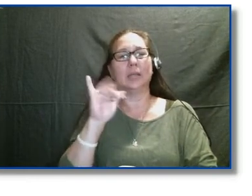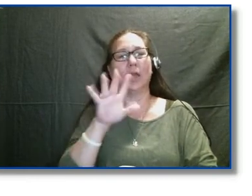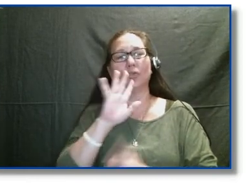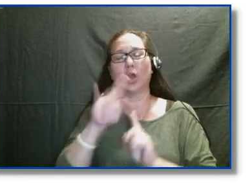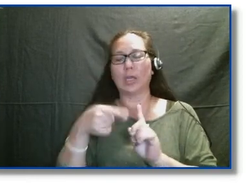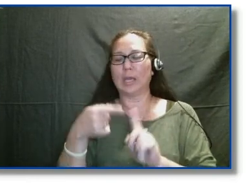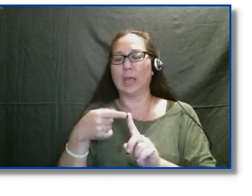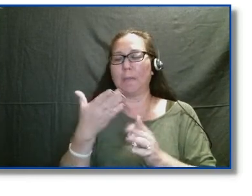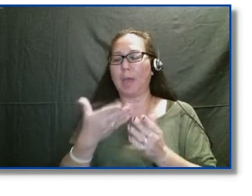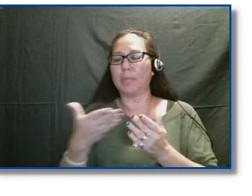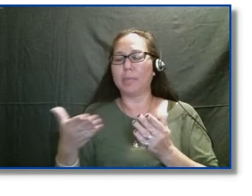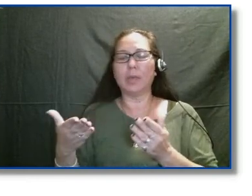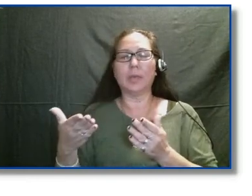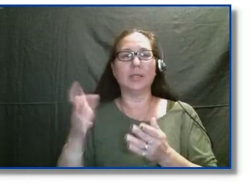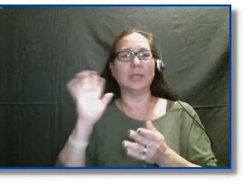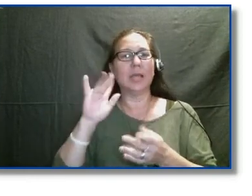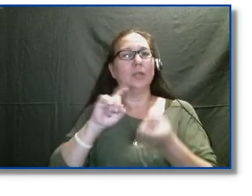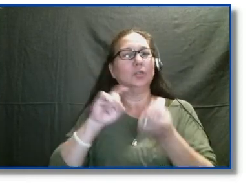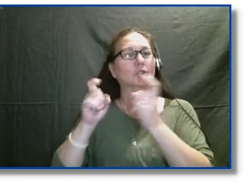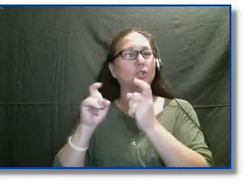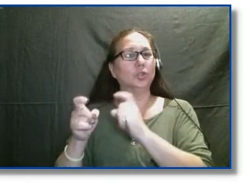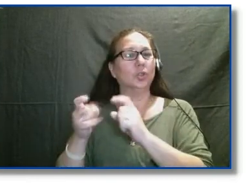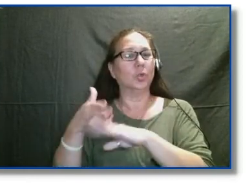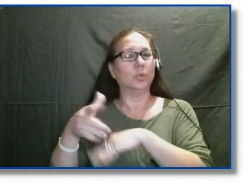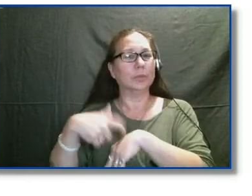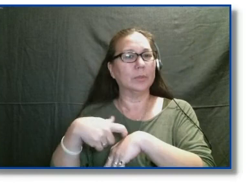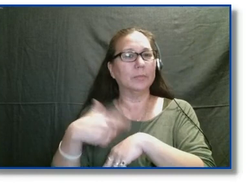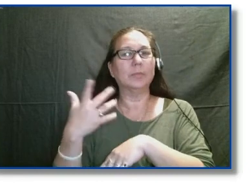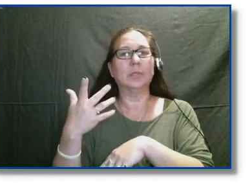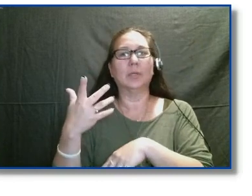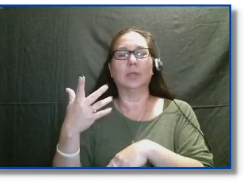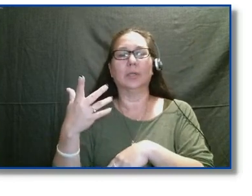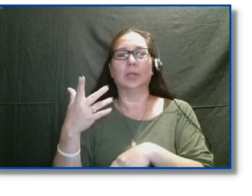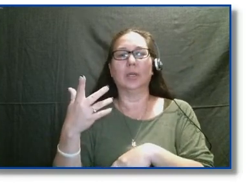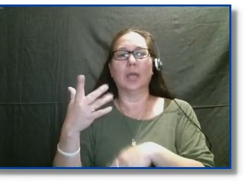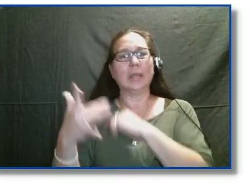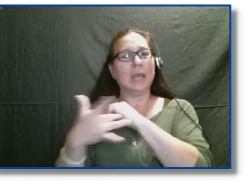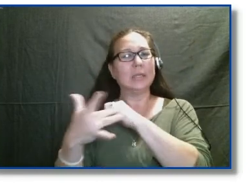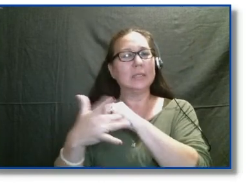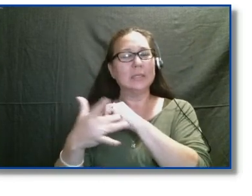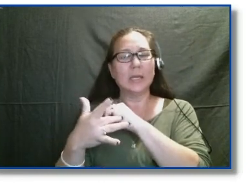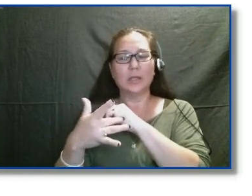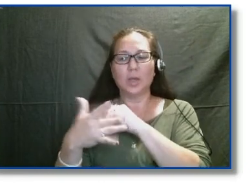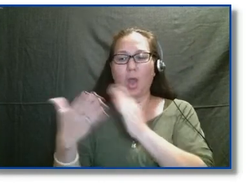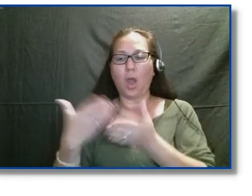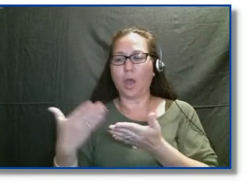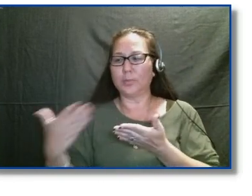where Stiegler and Hui brought it more recently is that technical objects